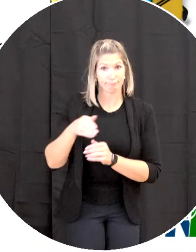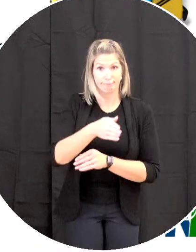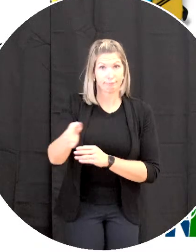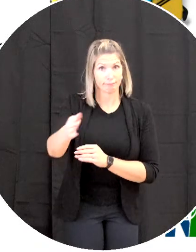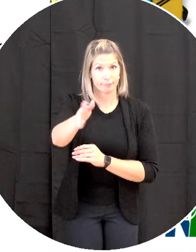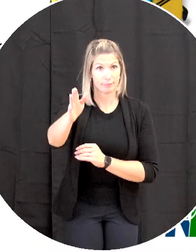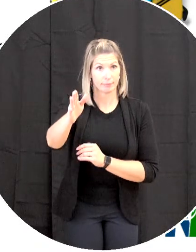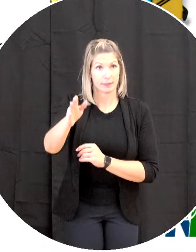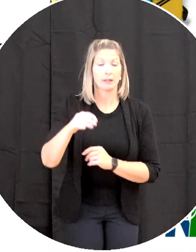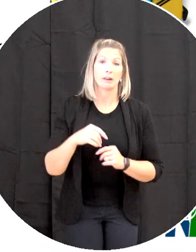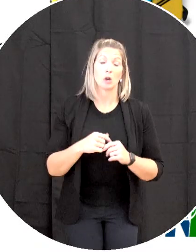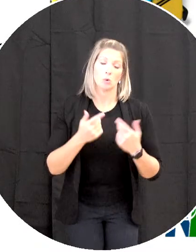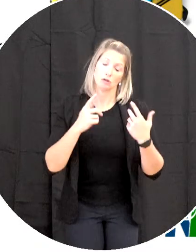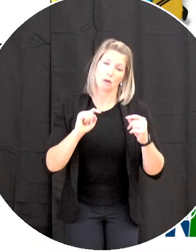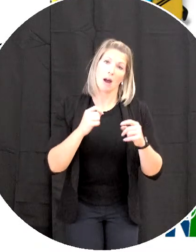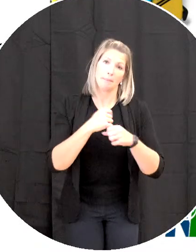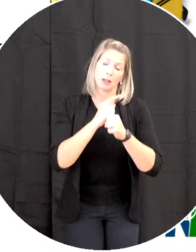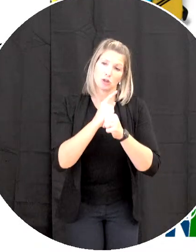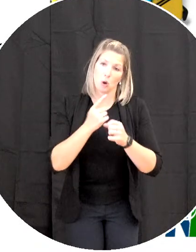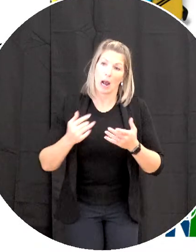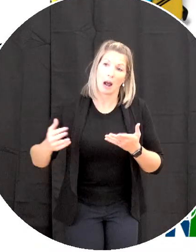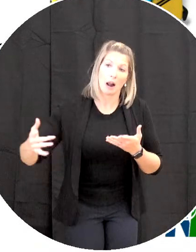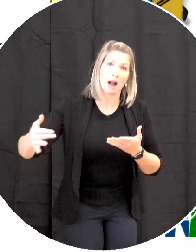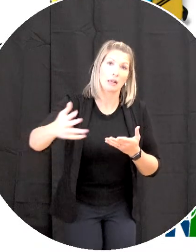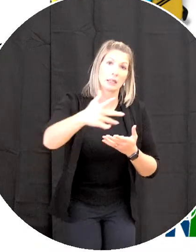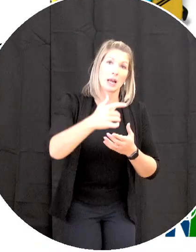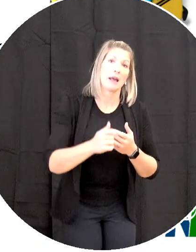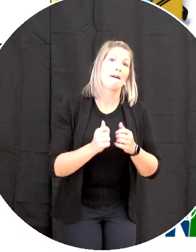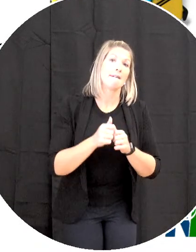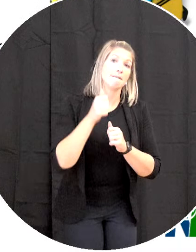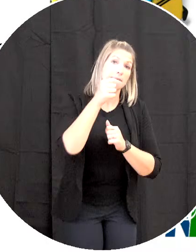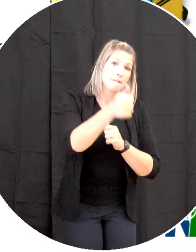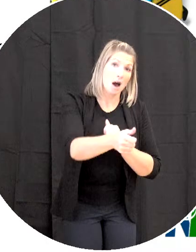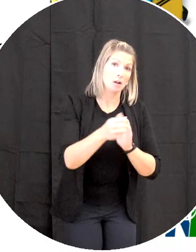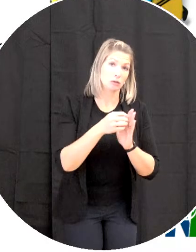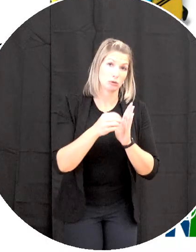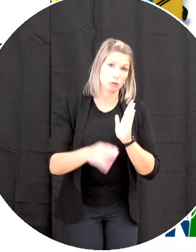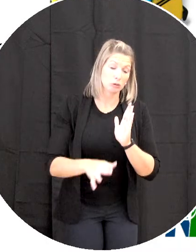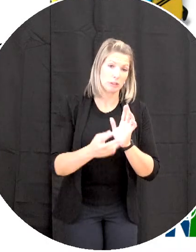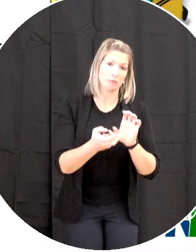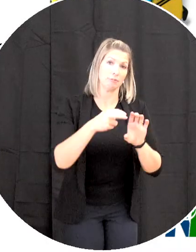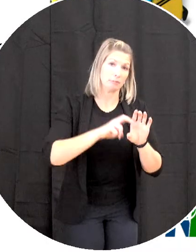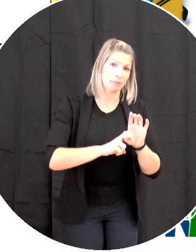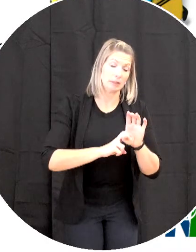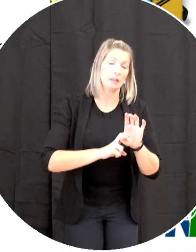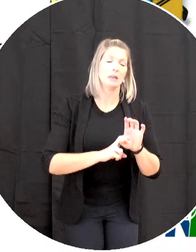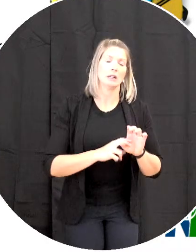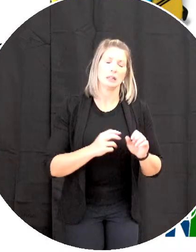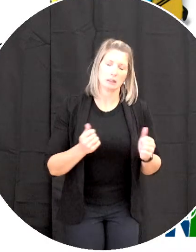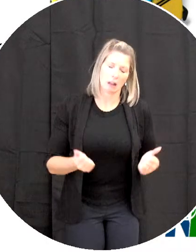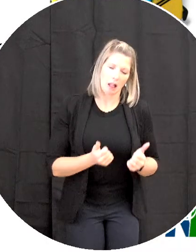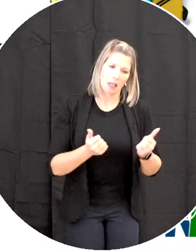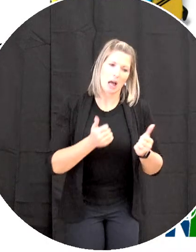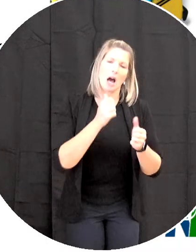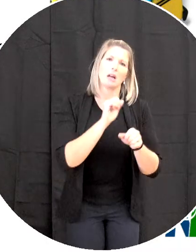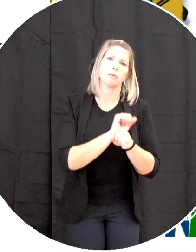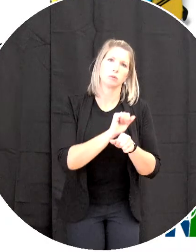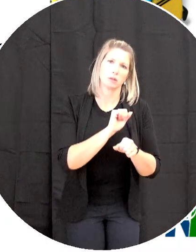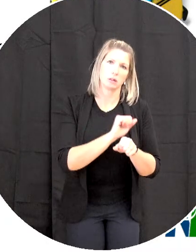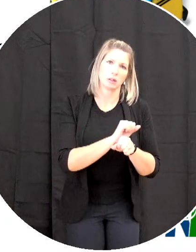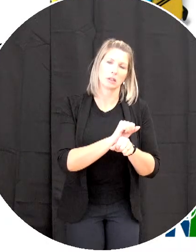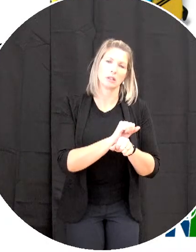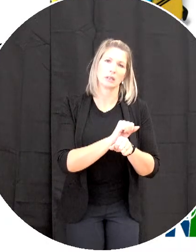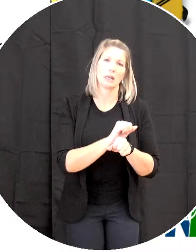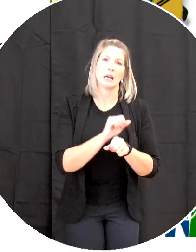from the school, but not in all cases. It was an enormous amount of work from a small but dedicated busing staff